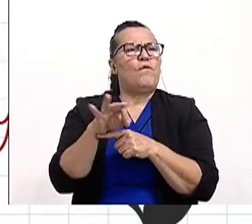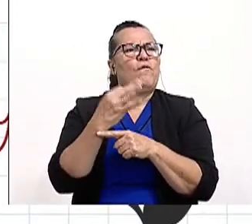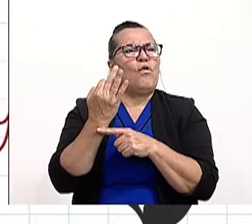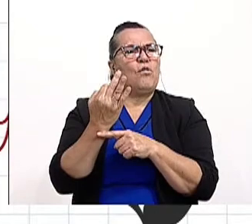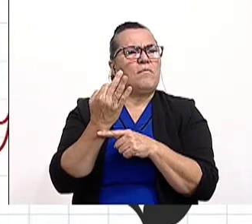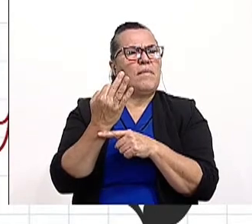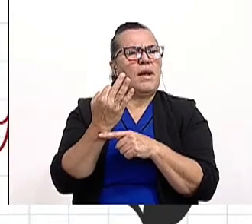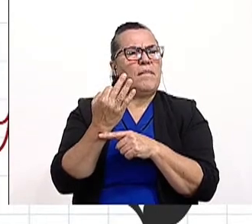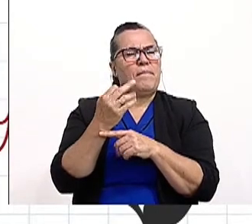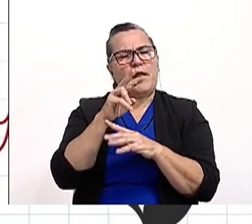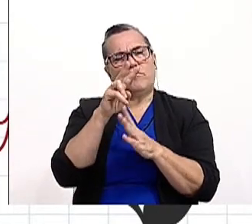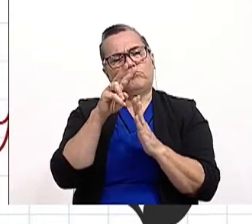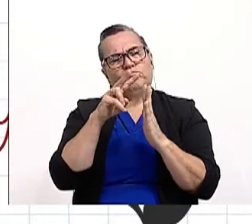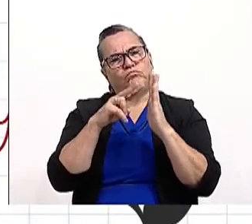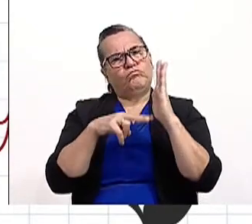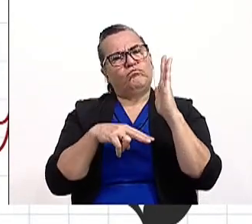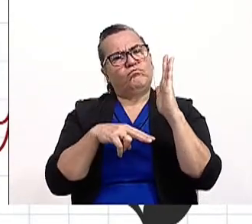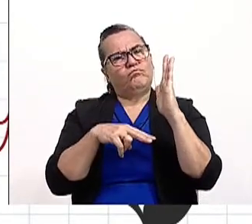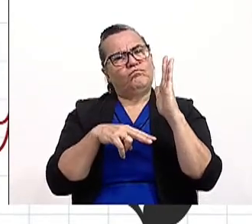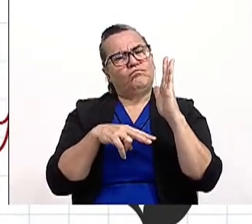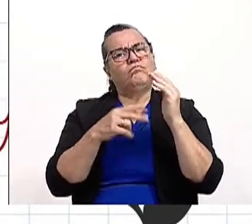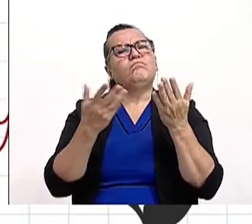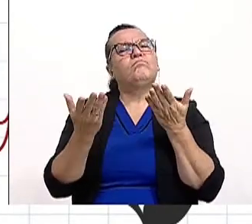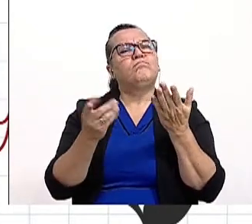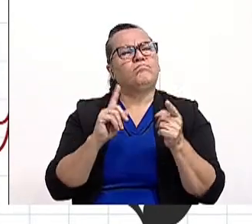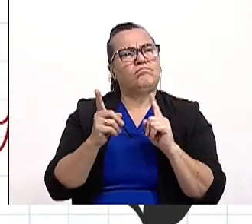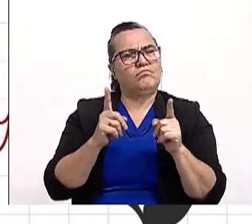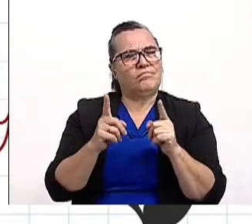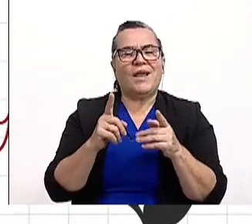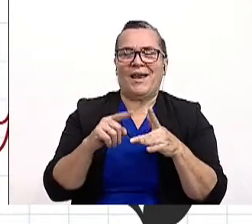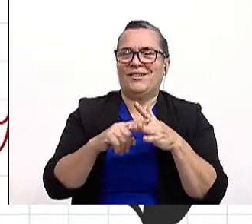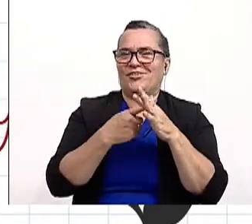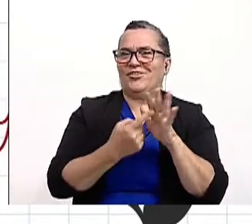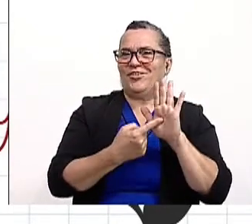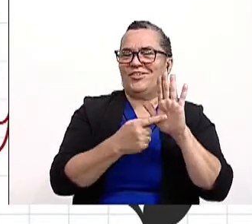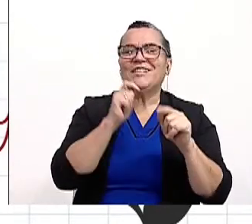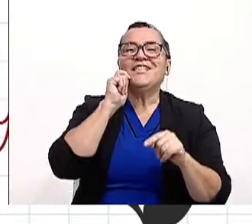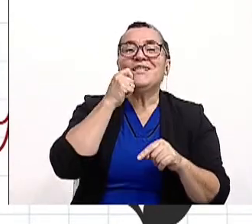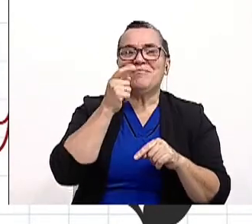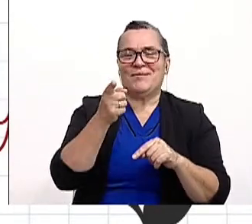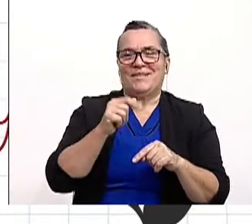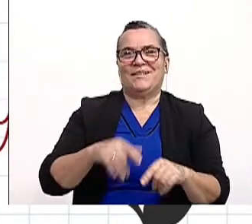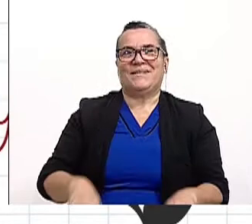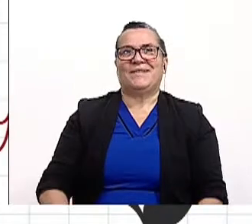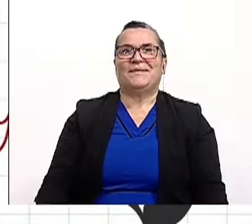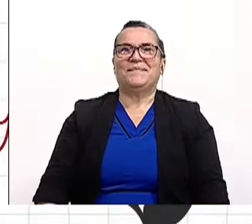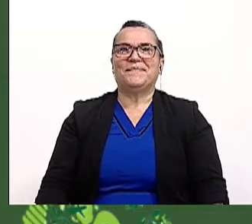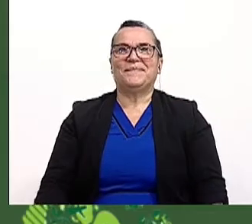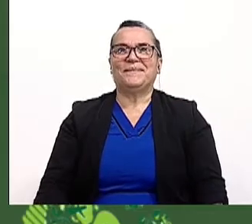reading? Let me introduce you some tips.